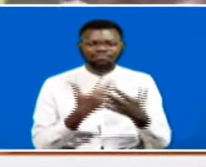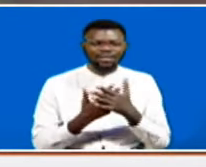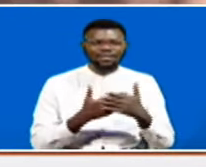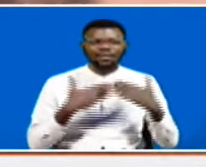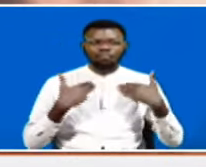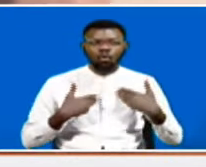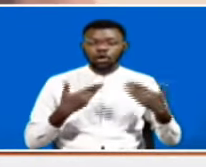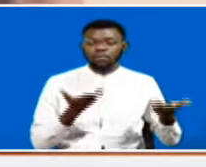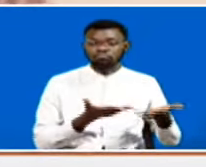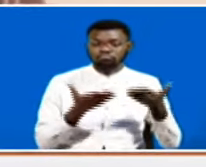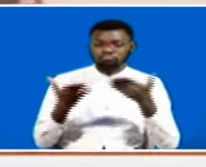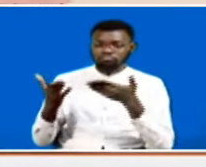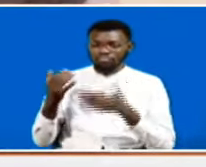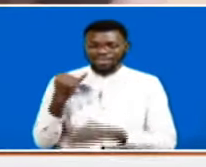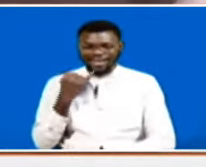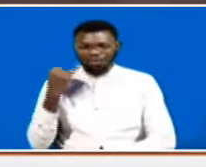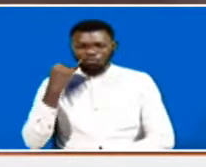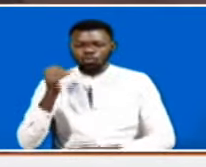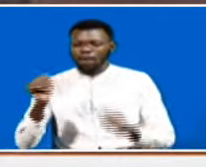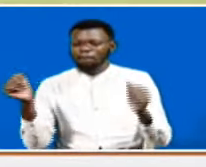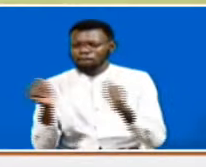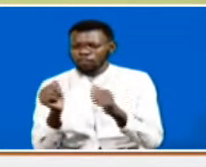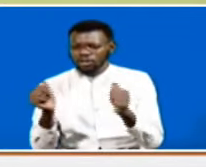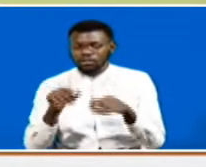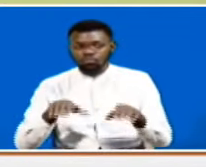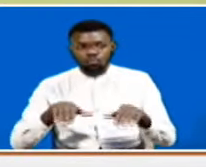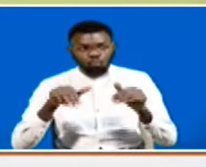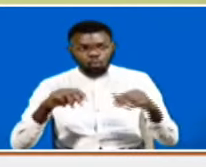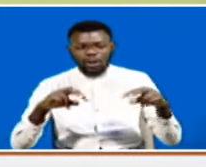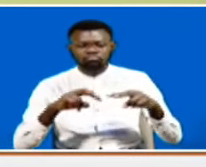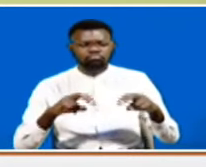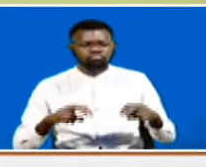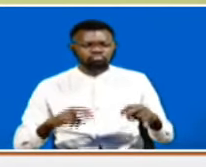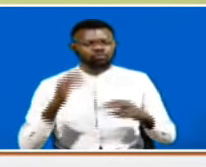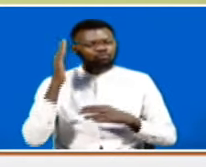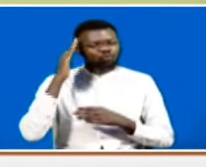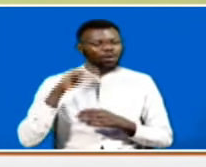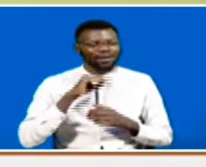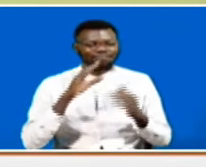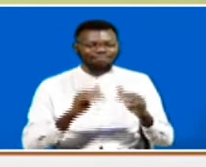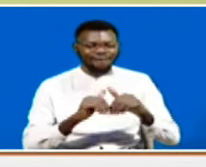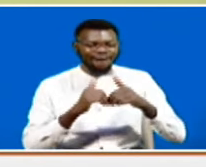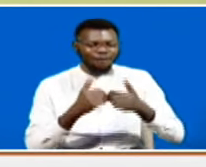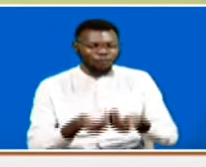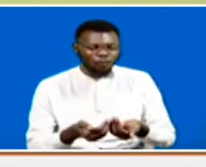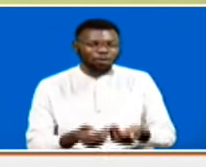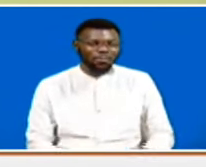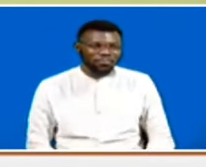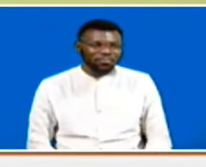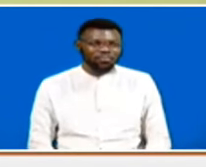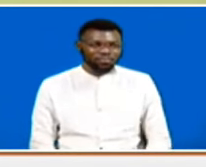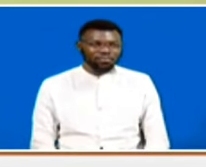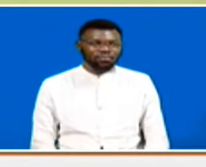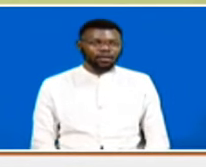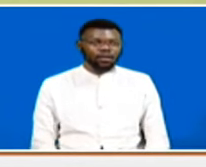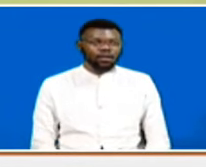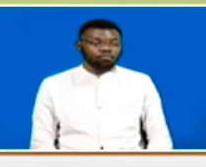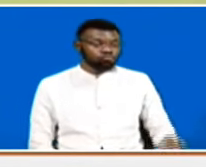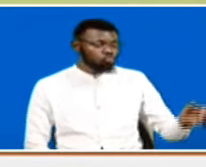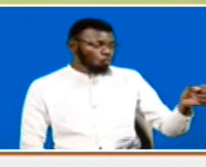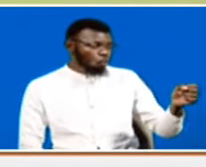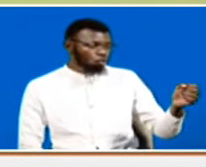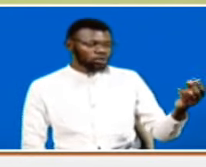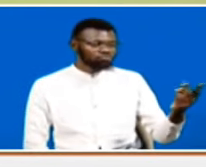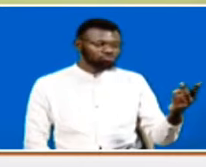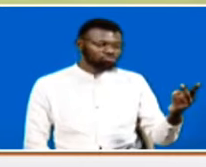PGH Annex Morgue pending post-mortem. The matter is still under investigation. We took them for interrogation. So we have two